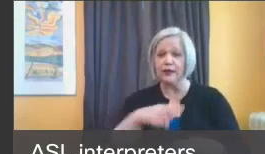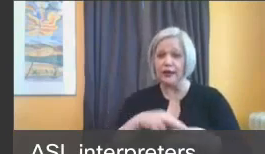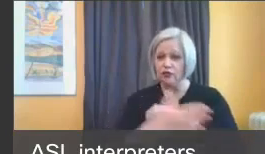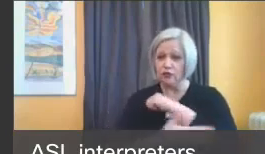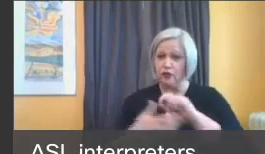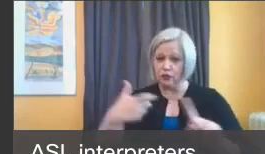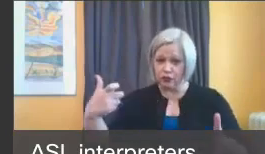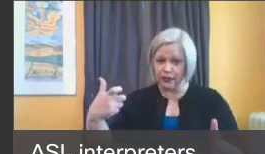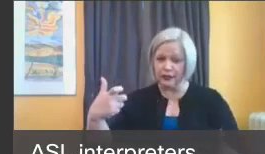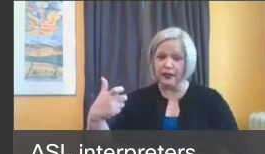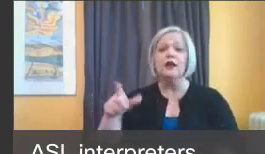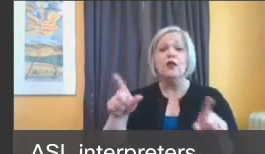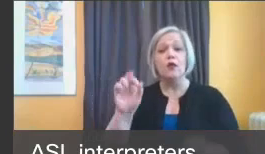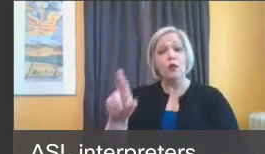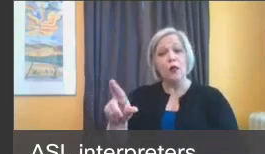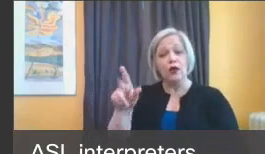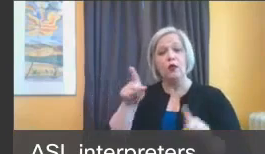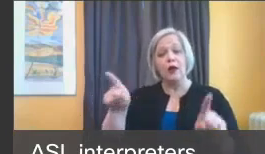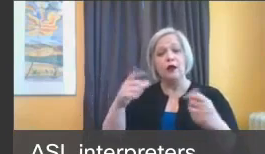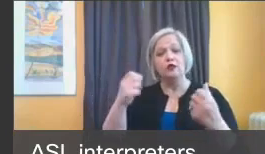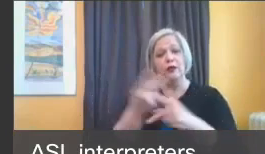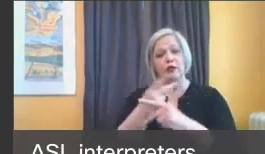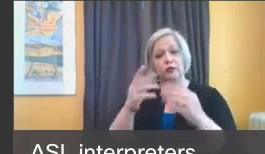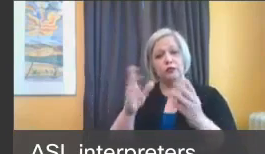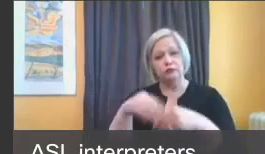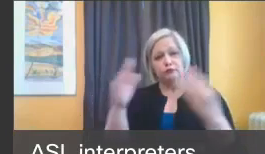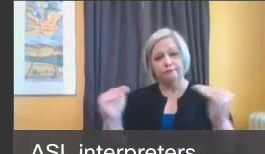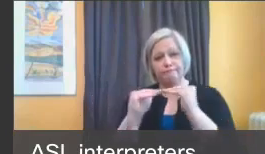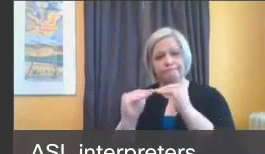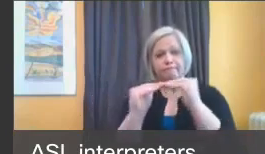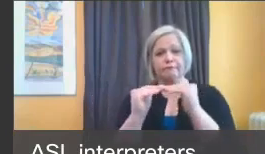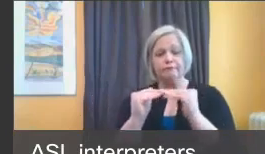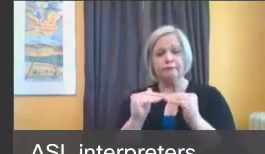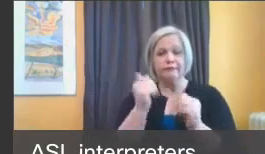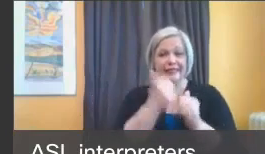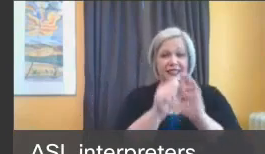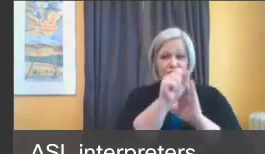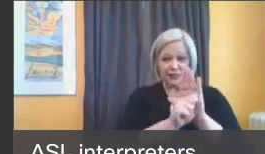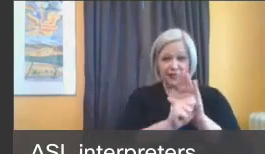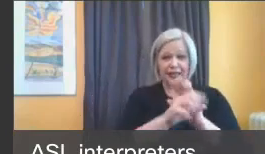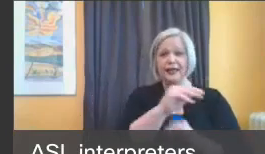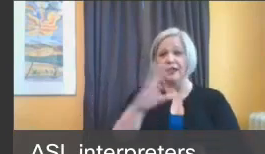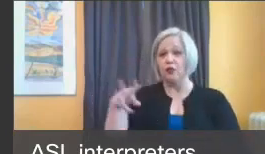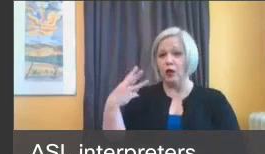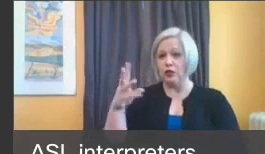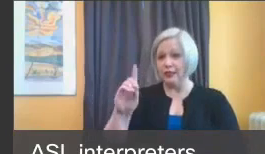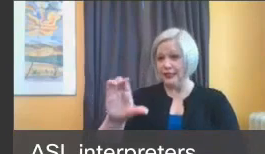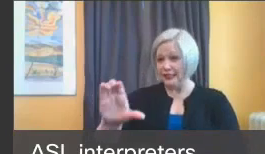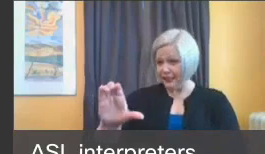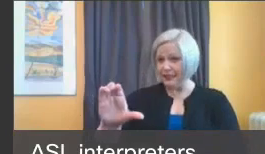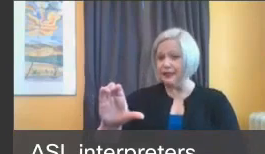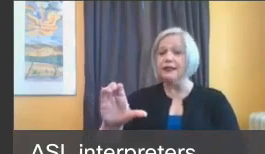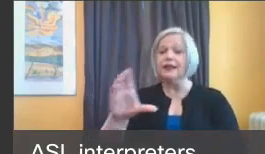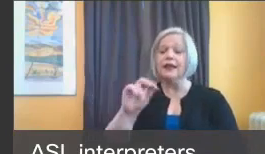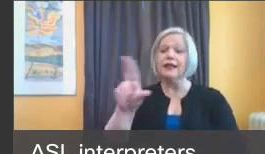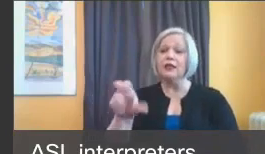origin, or in the administration of justice. In each of the 50 states and the District of Columbia and the